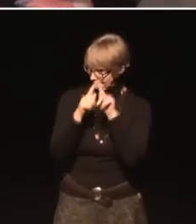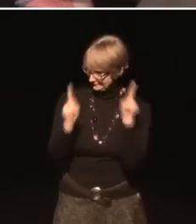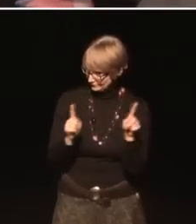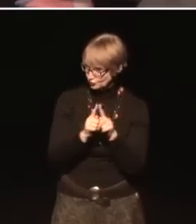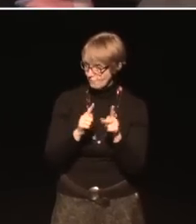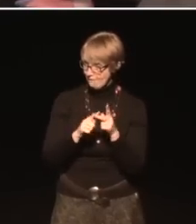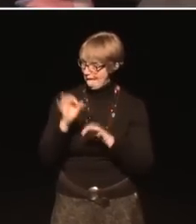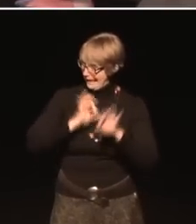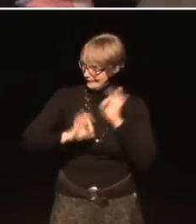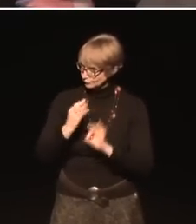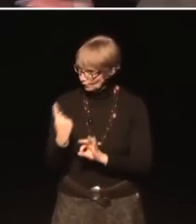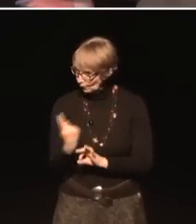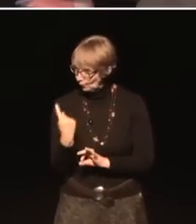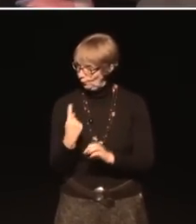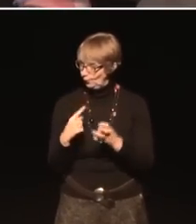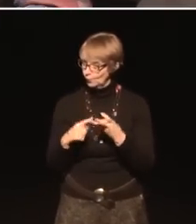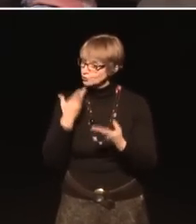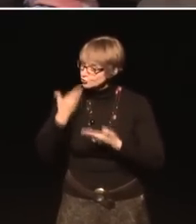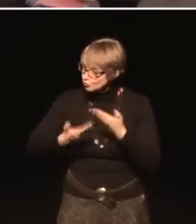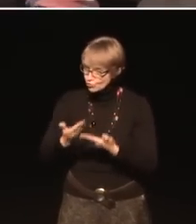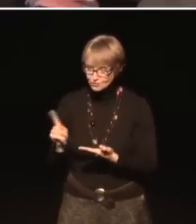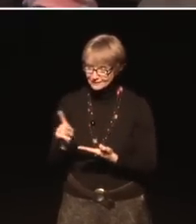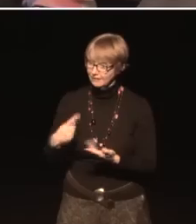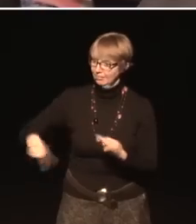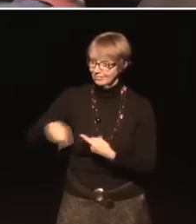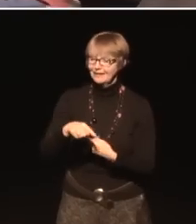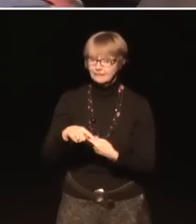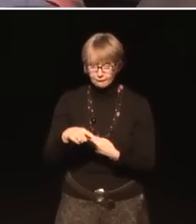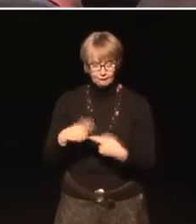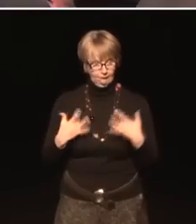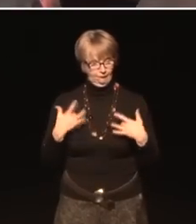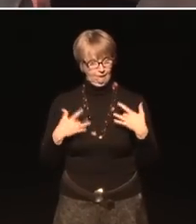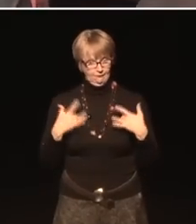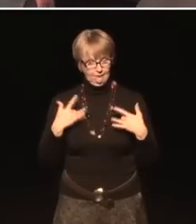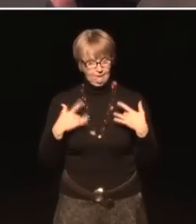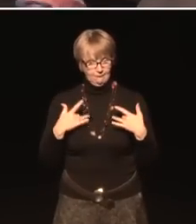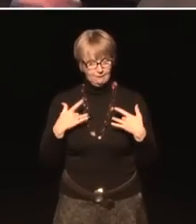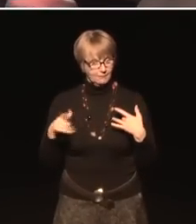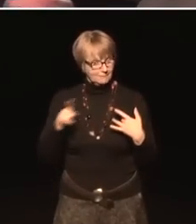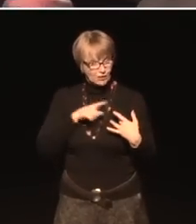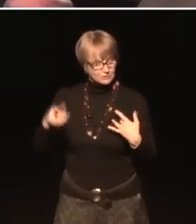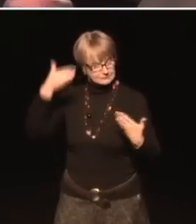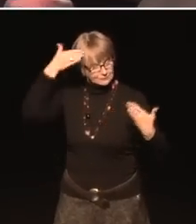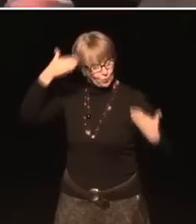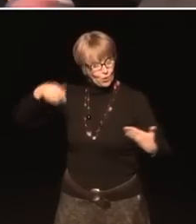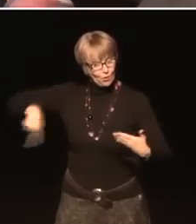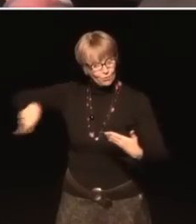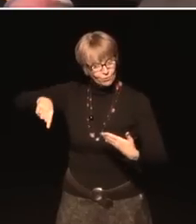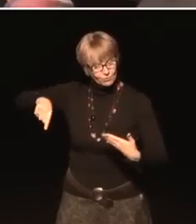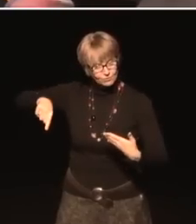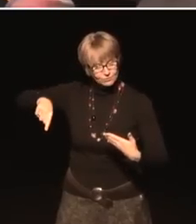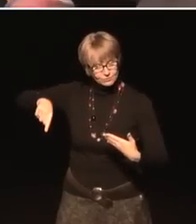is what the story was. Invariably, they're very excited about seeing the show. They don't think that work goes on in those buildings